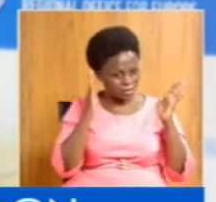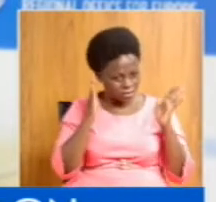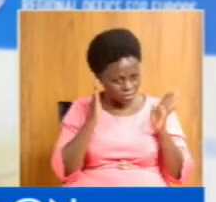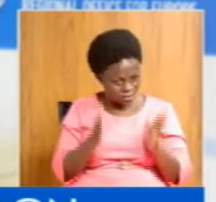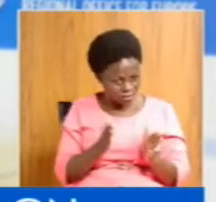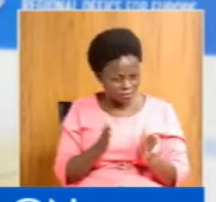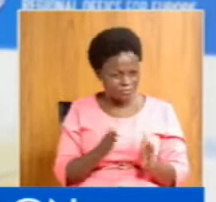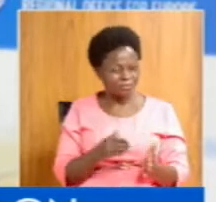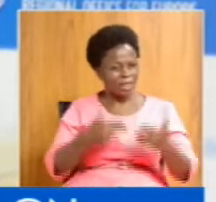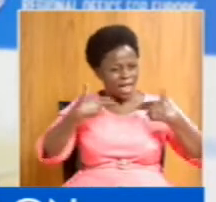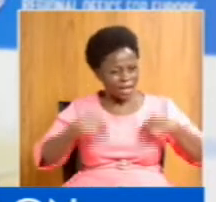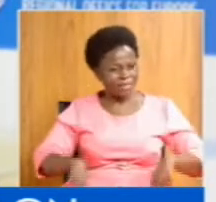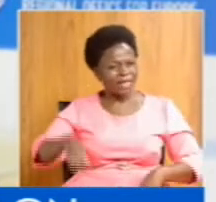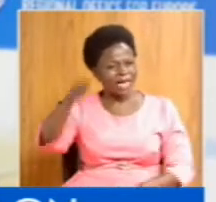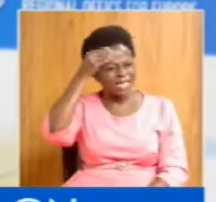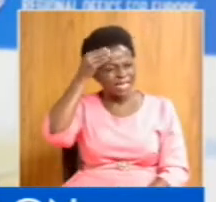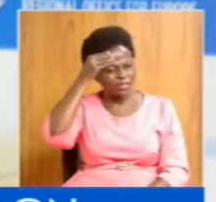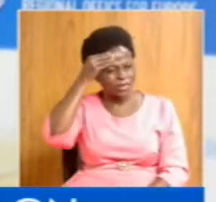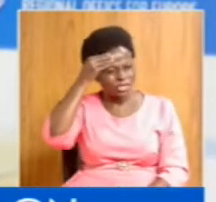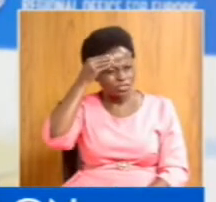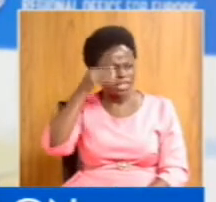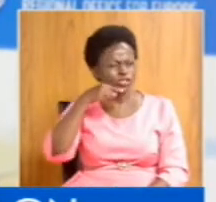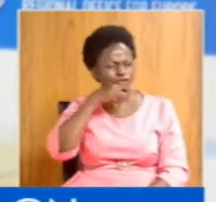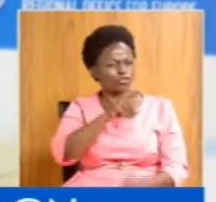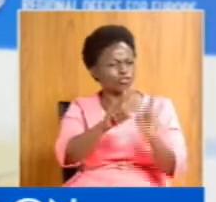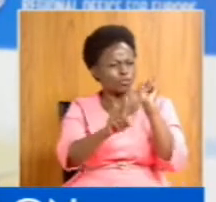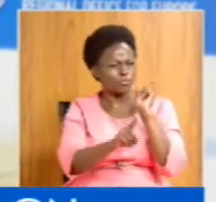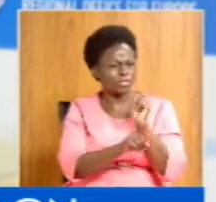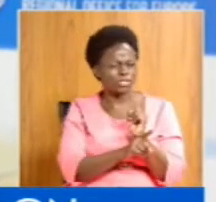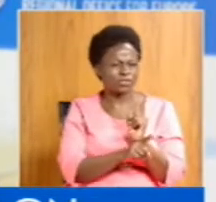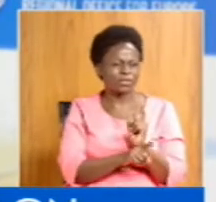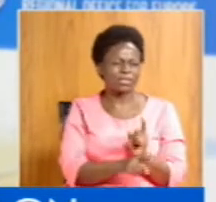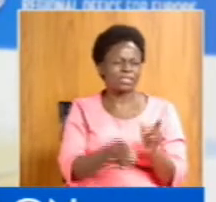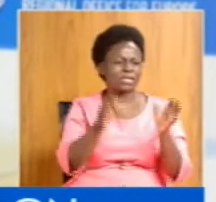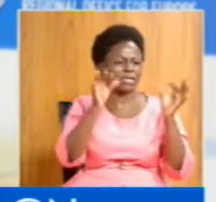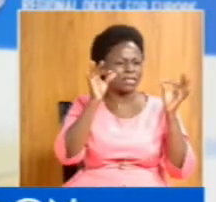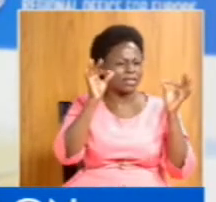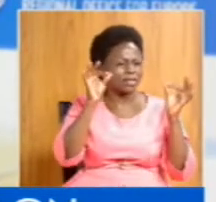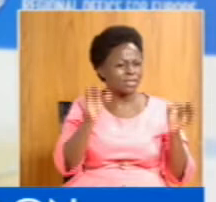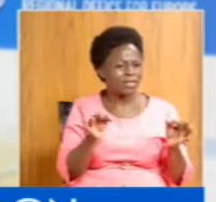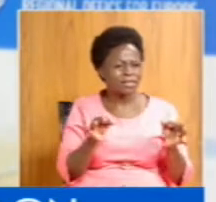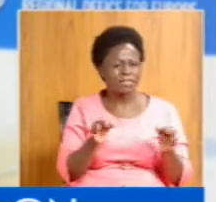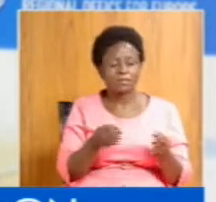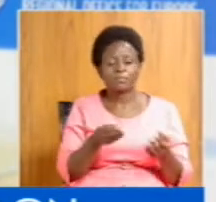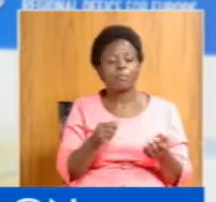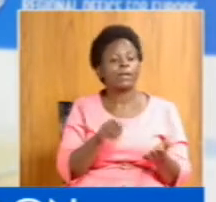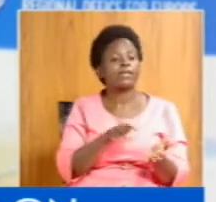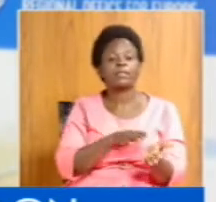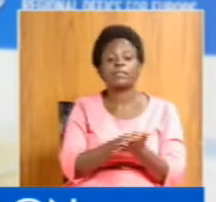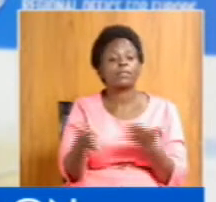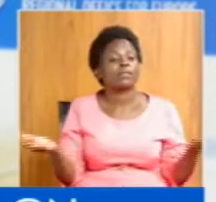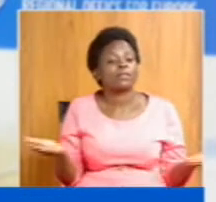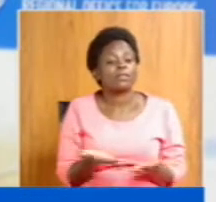on health and education and we can also get into social protection if look at the IMF rapid credit facility most of the money went to